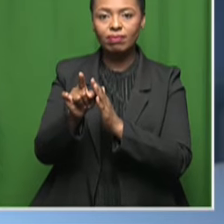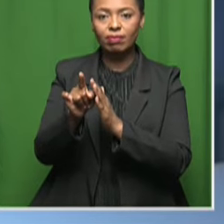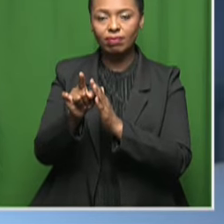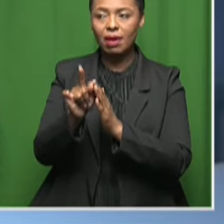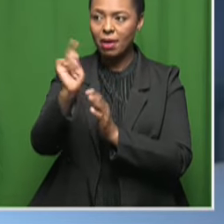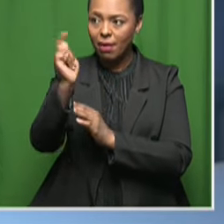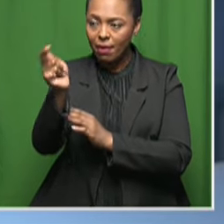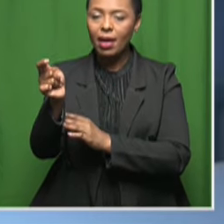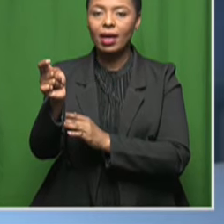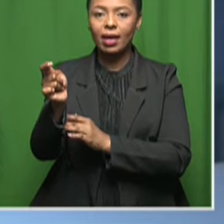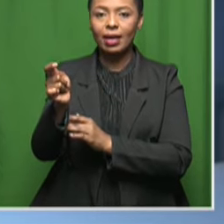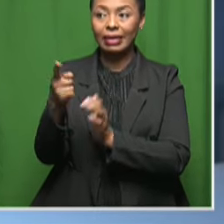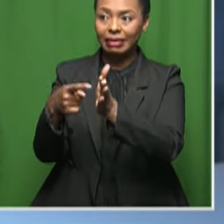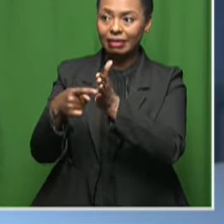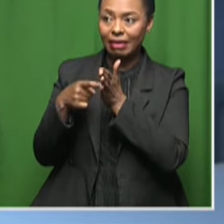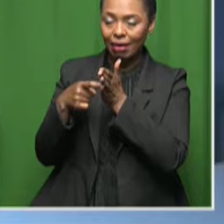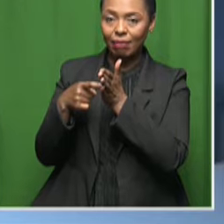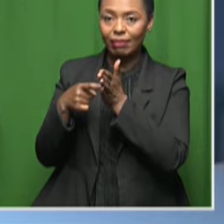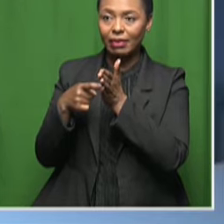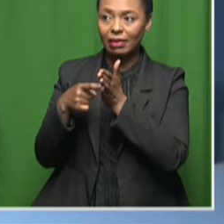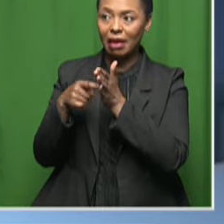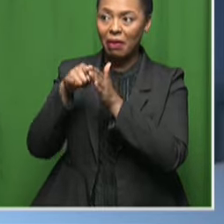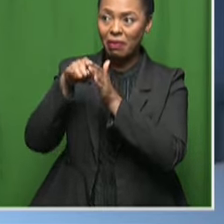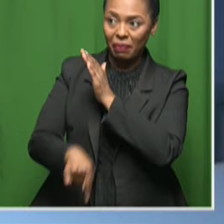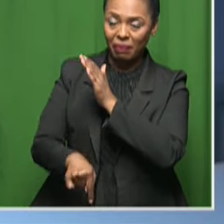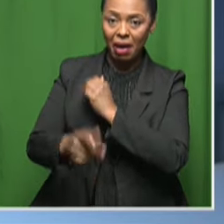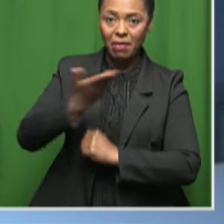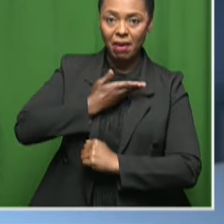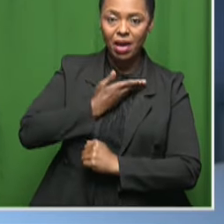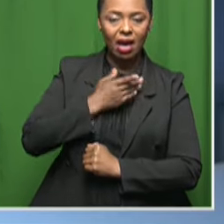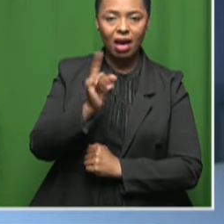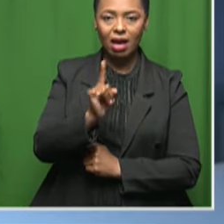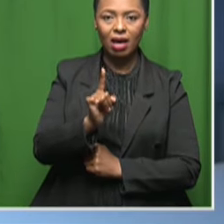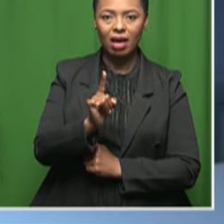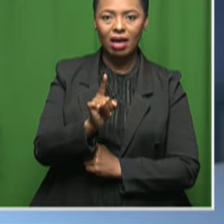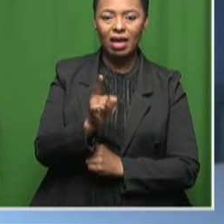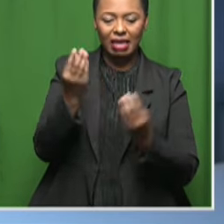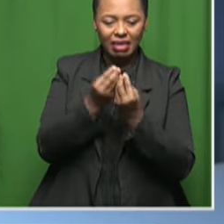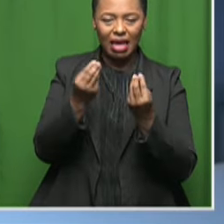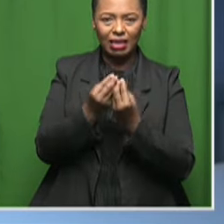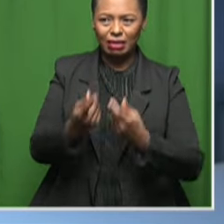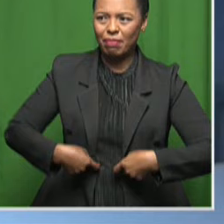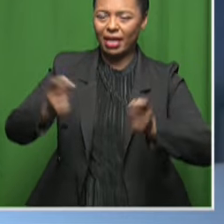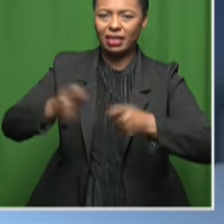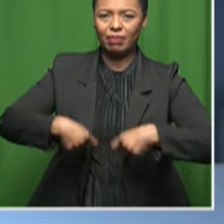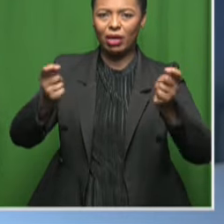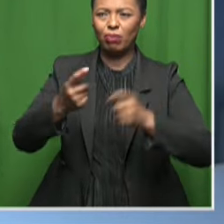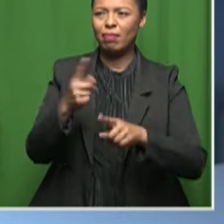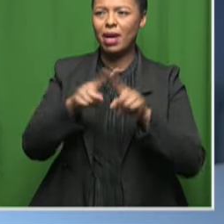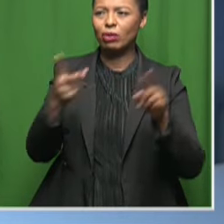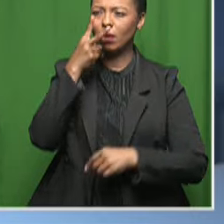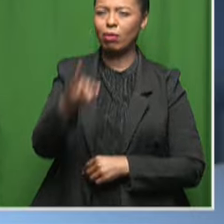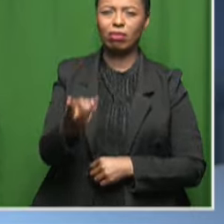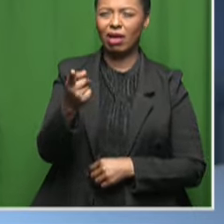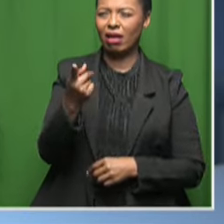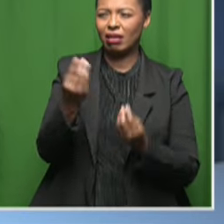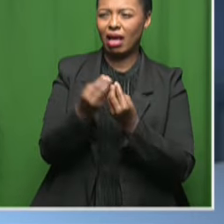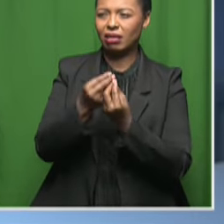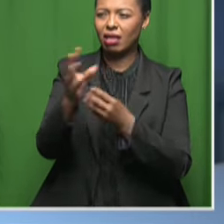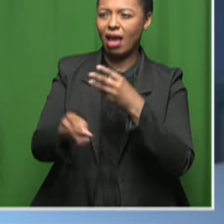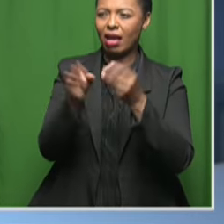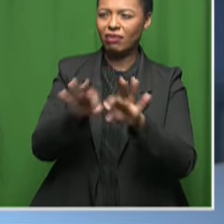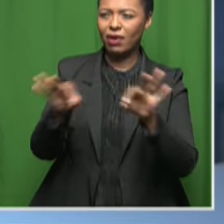sure that we don't spend on things that are not adding value to the economy, to our people,